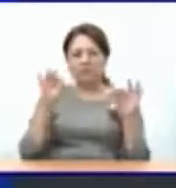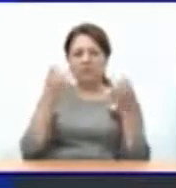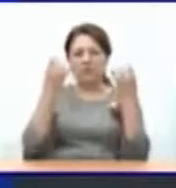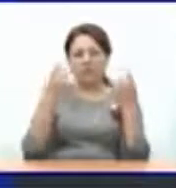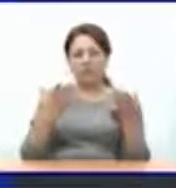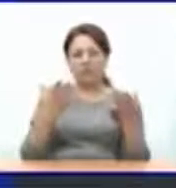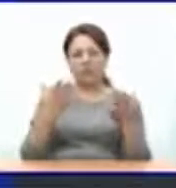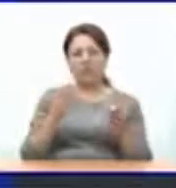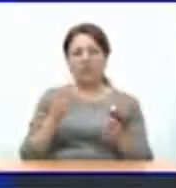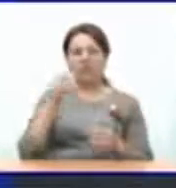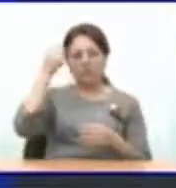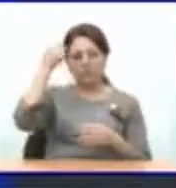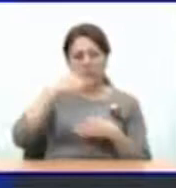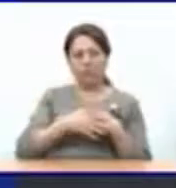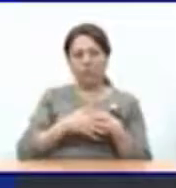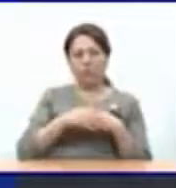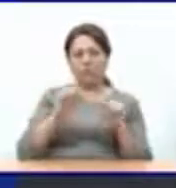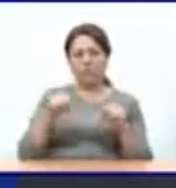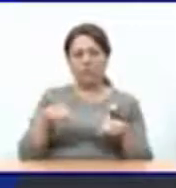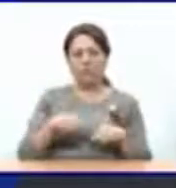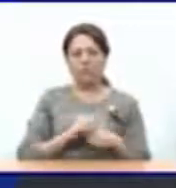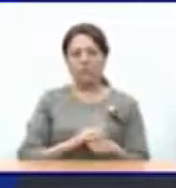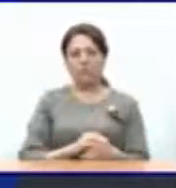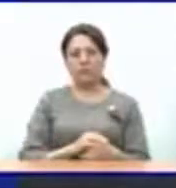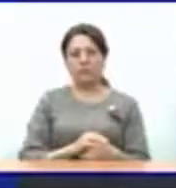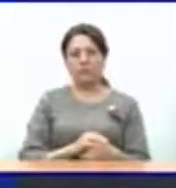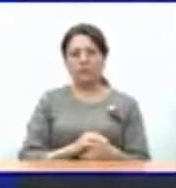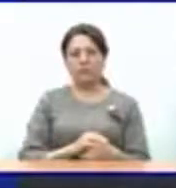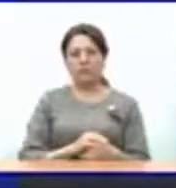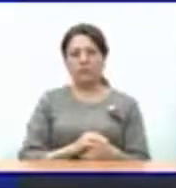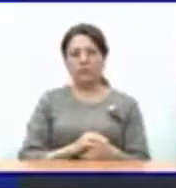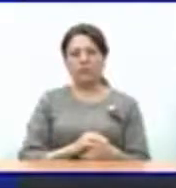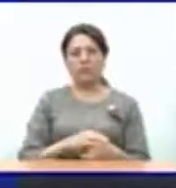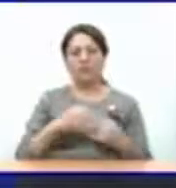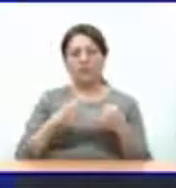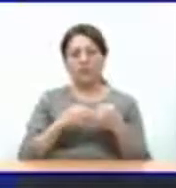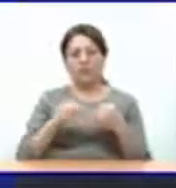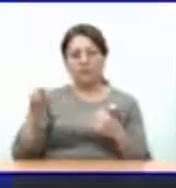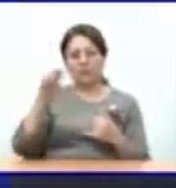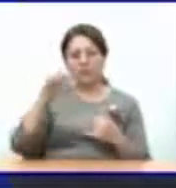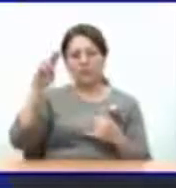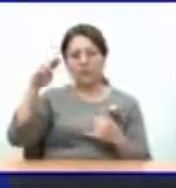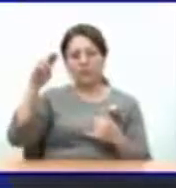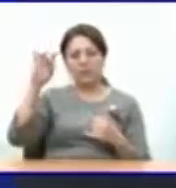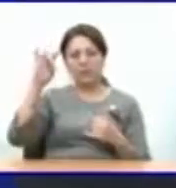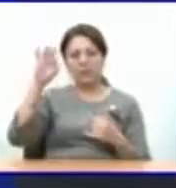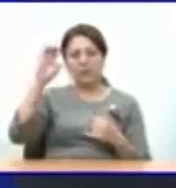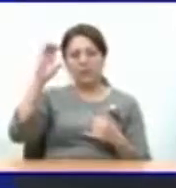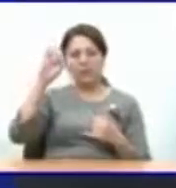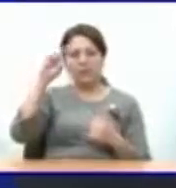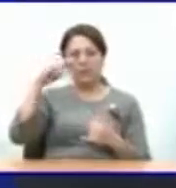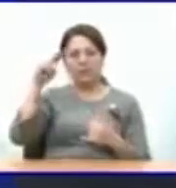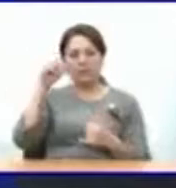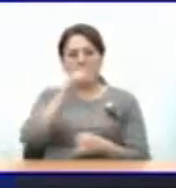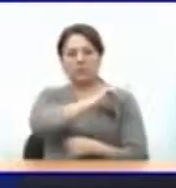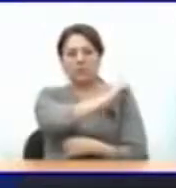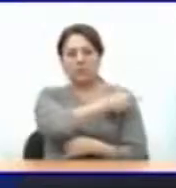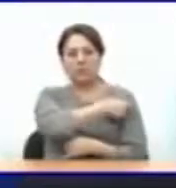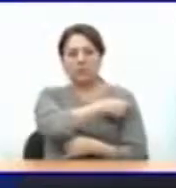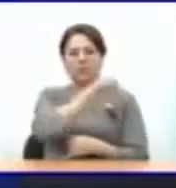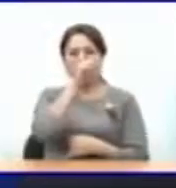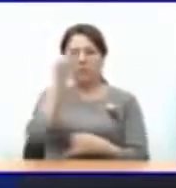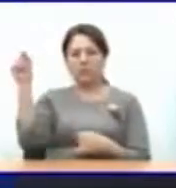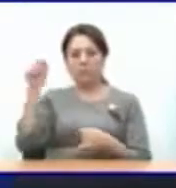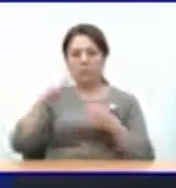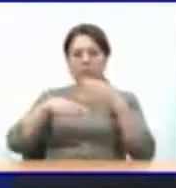soddaroq ekanligini tushunib olishingiz mumkin. Yerning yadrosida kuch chiziqlari o'ralgan